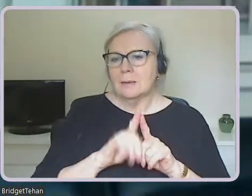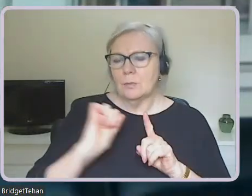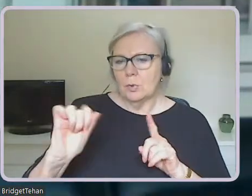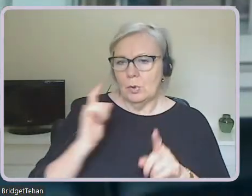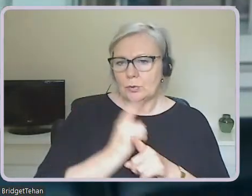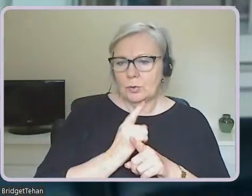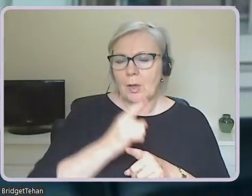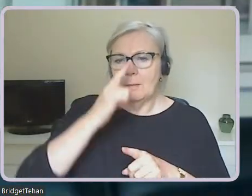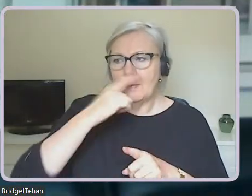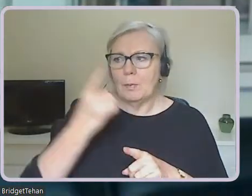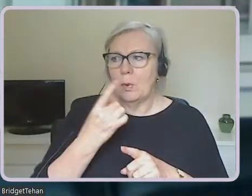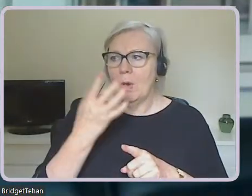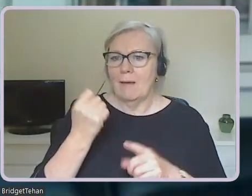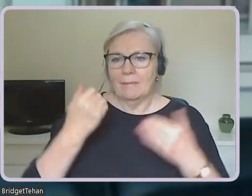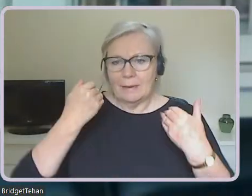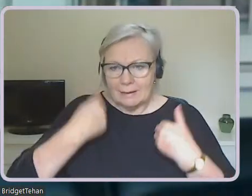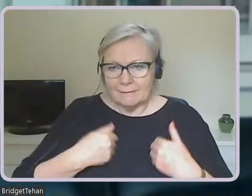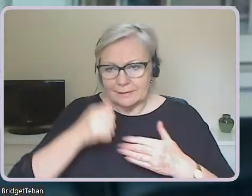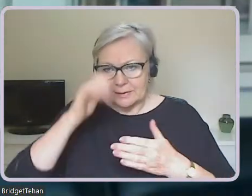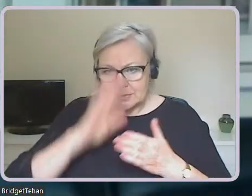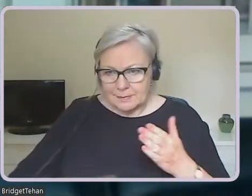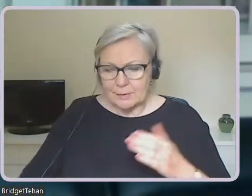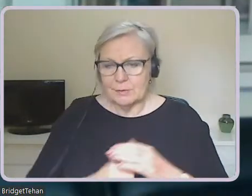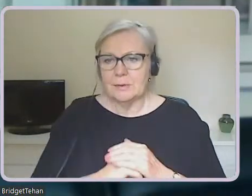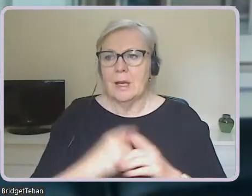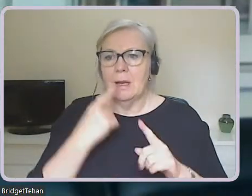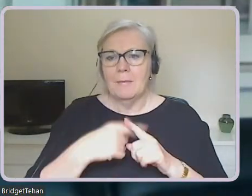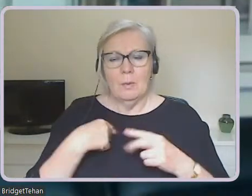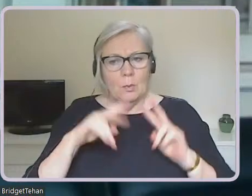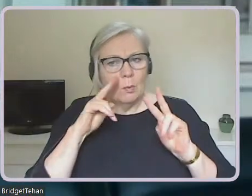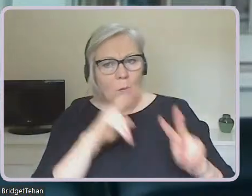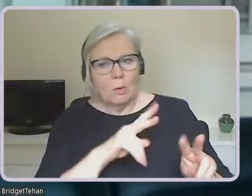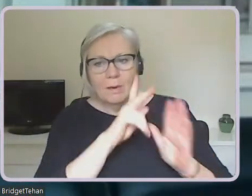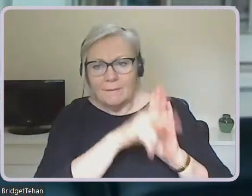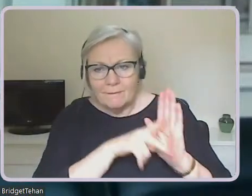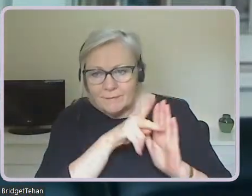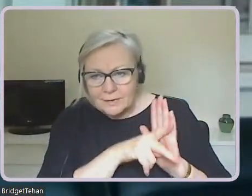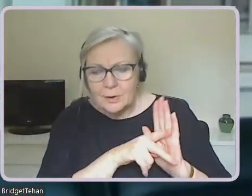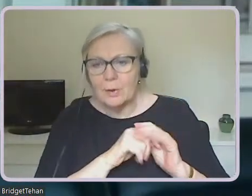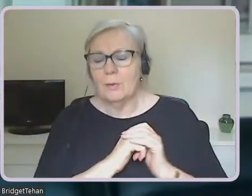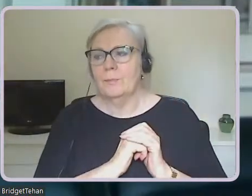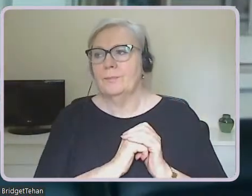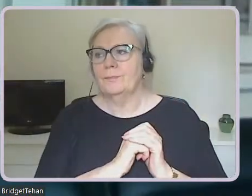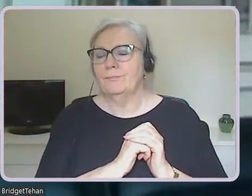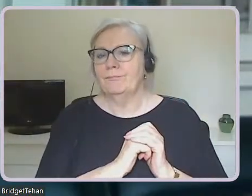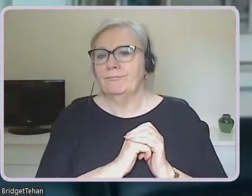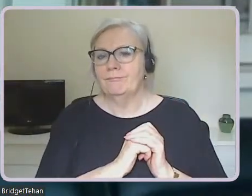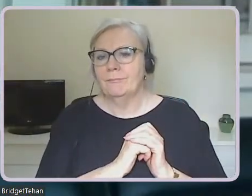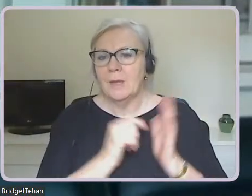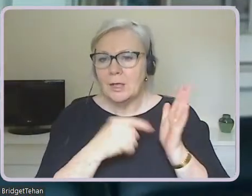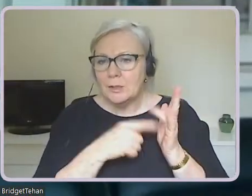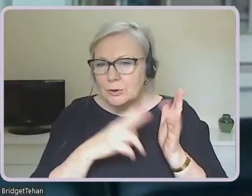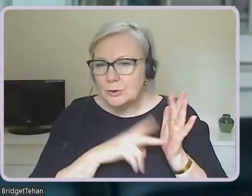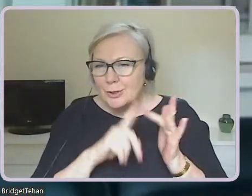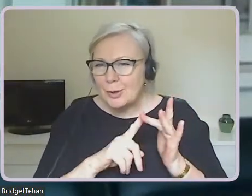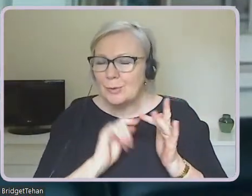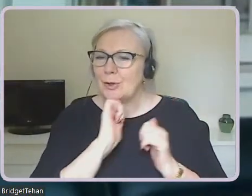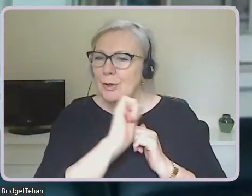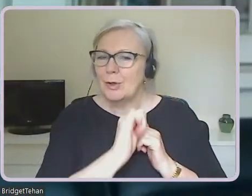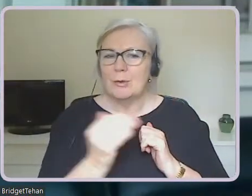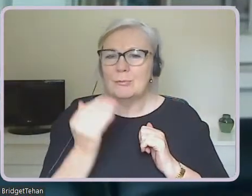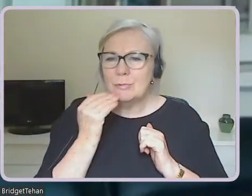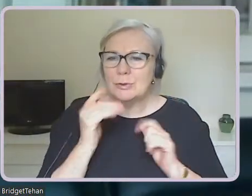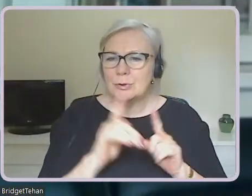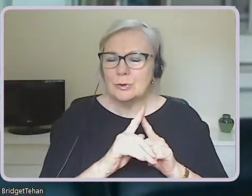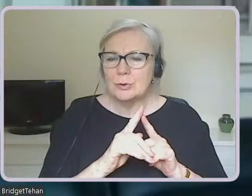lived experiences, the videos and the footage, and Tony and her presentation have made it really